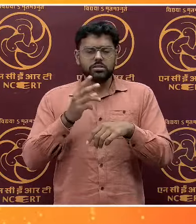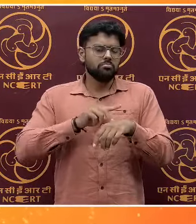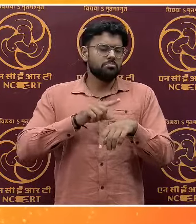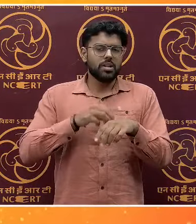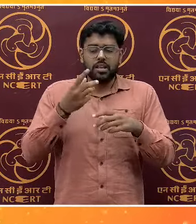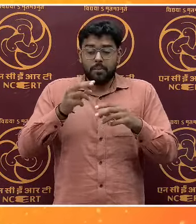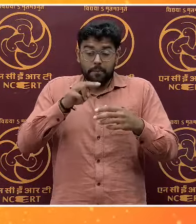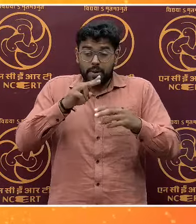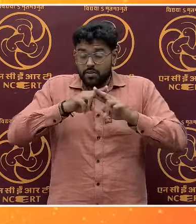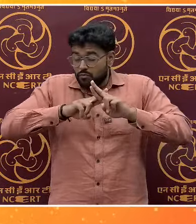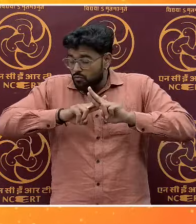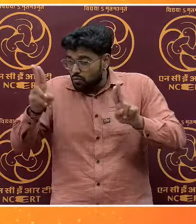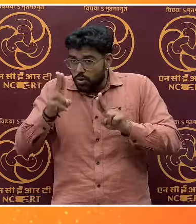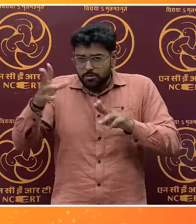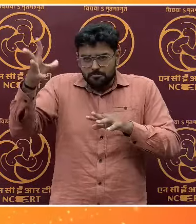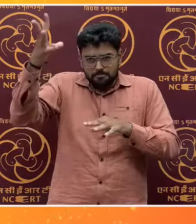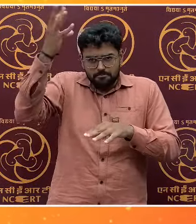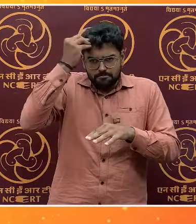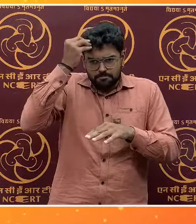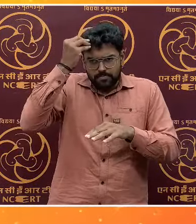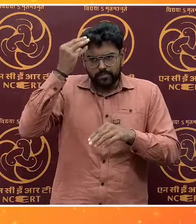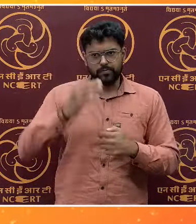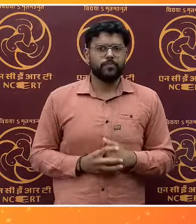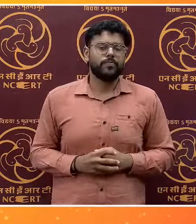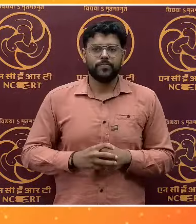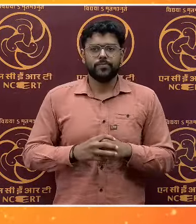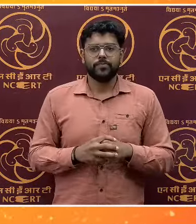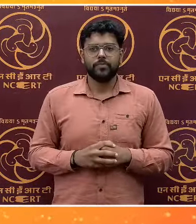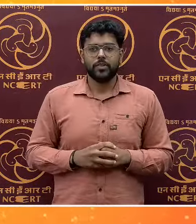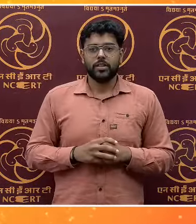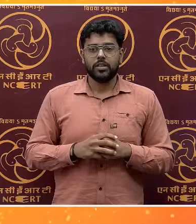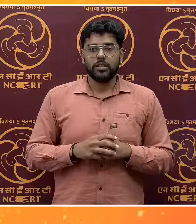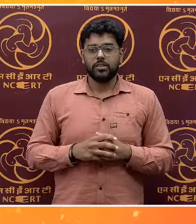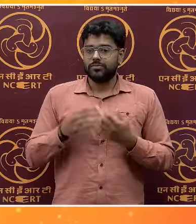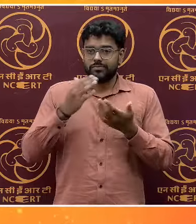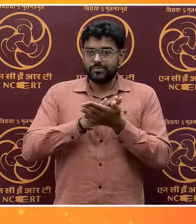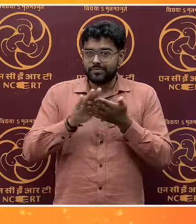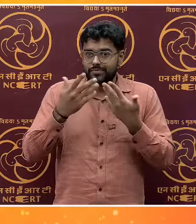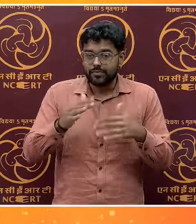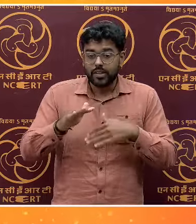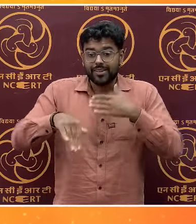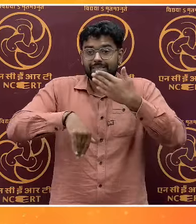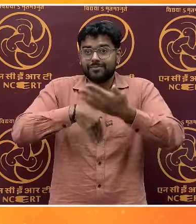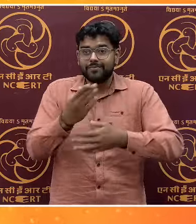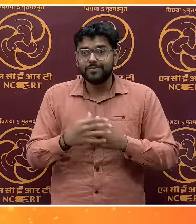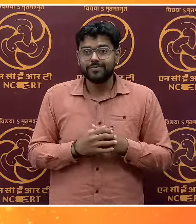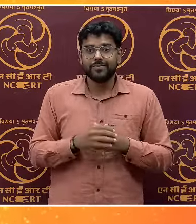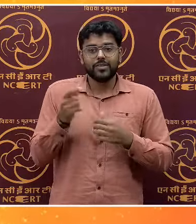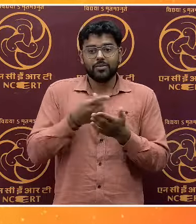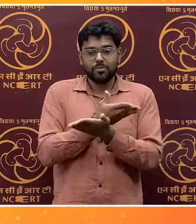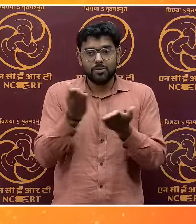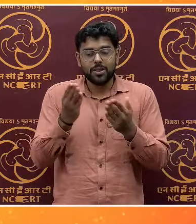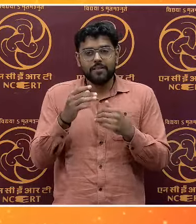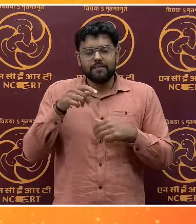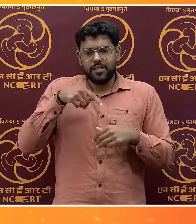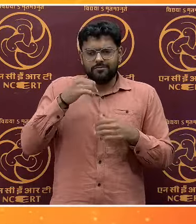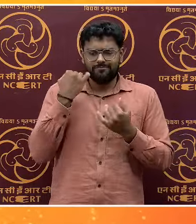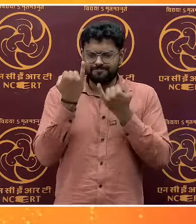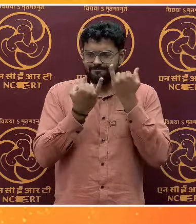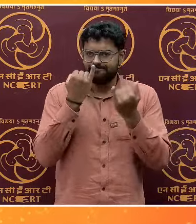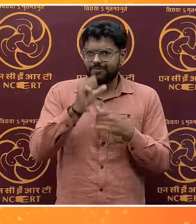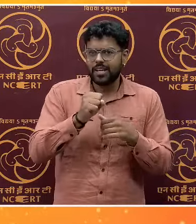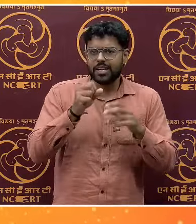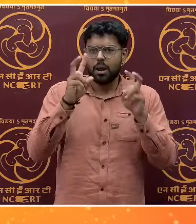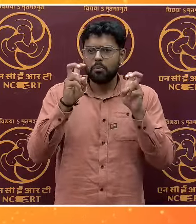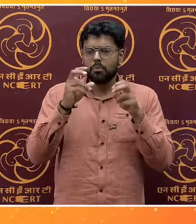is inherited in your head. Yeah. And then after that, you can identify the title,